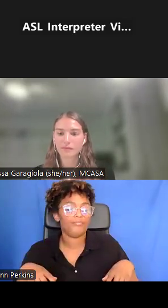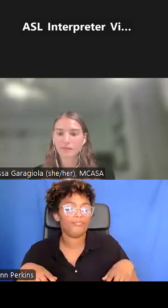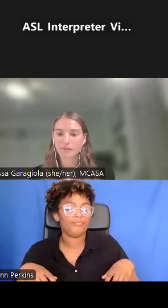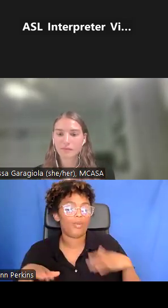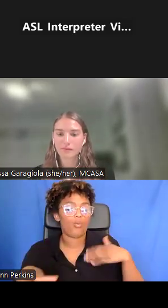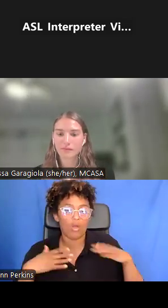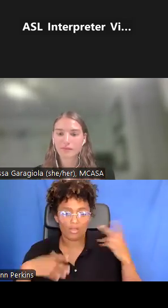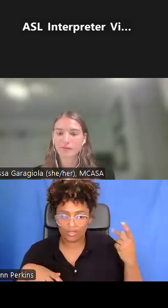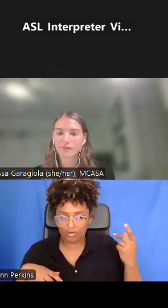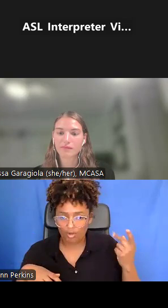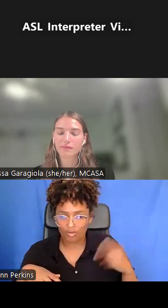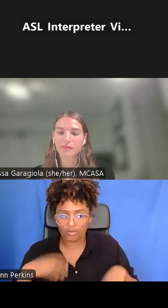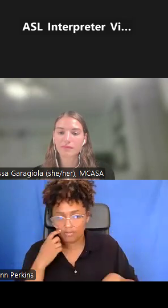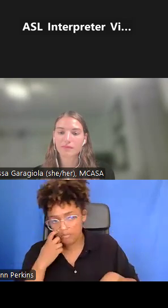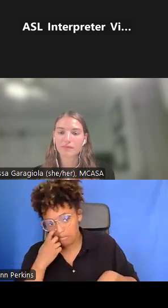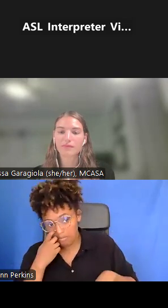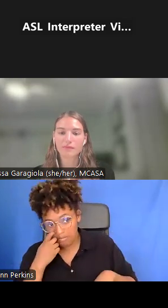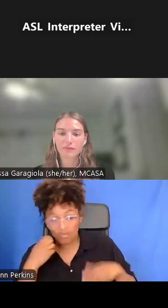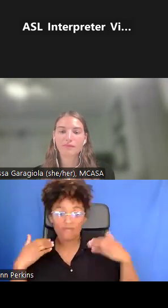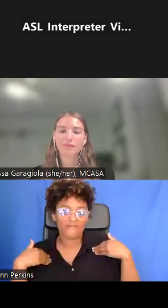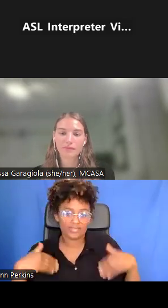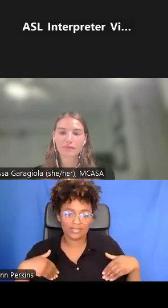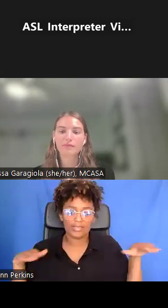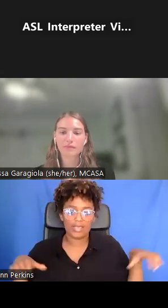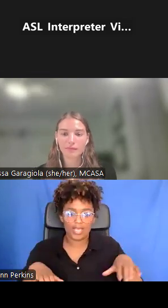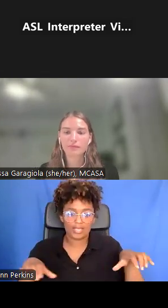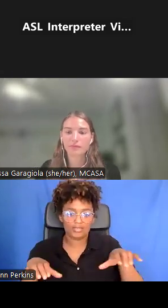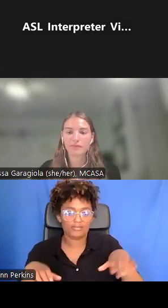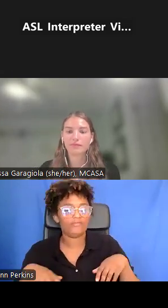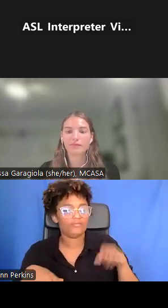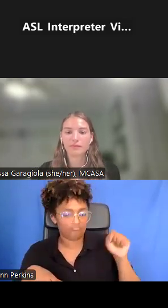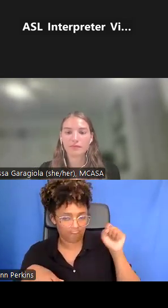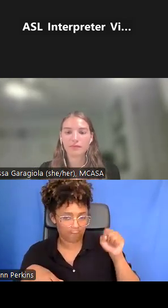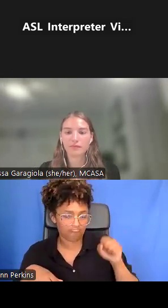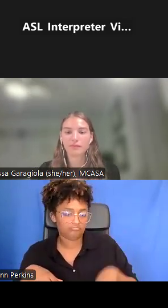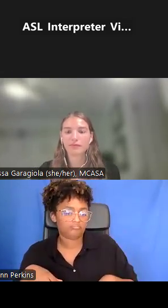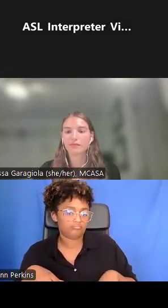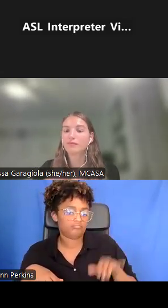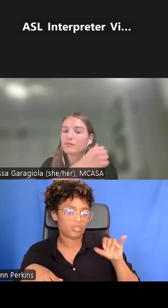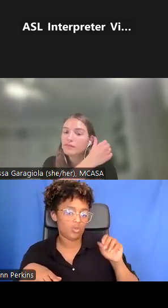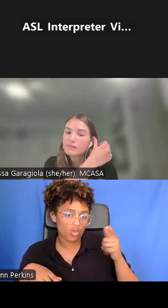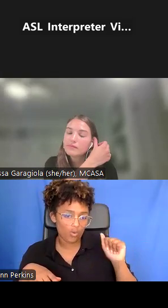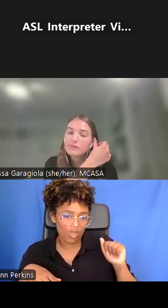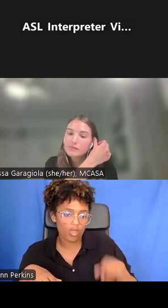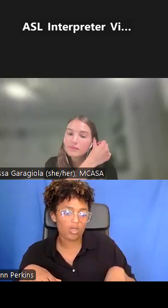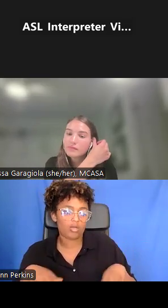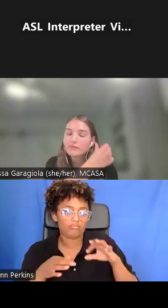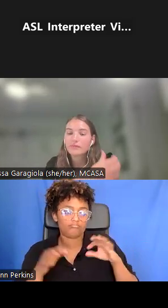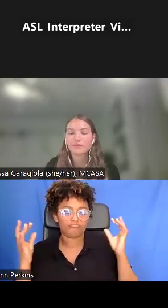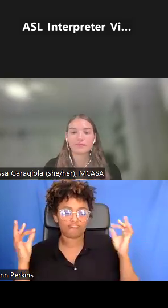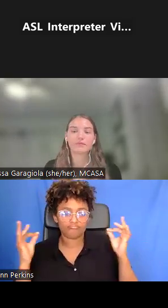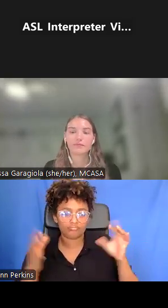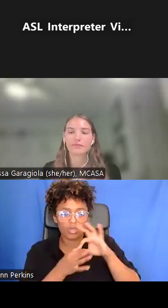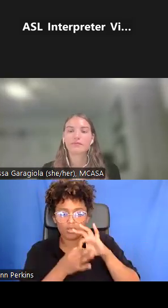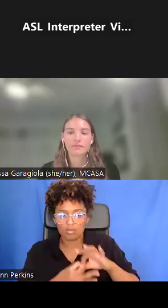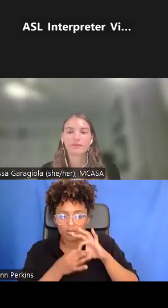Just staying any kind of, physically active in any way. Yoga, dance, Pilates,